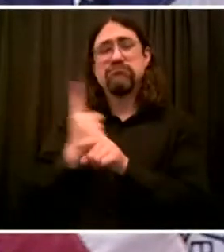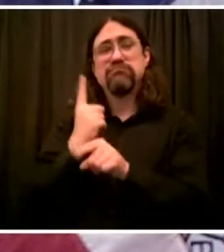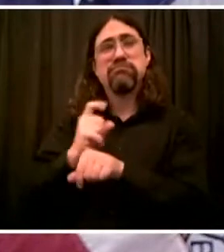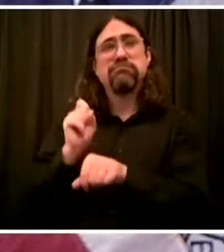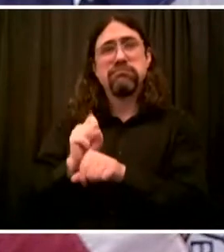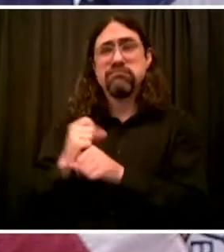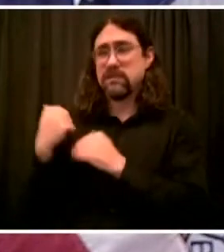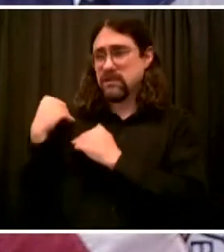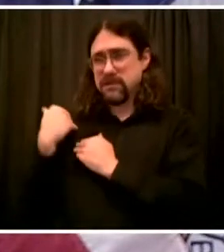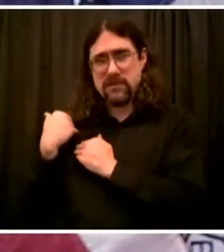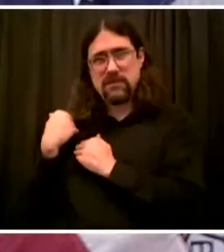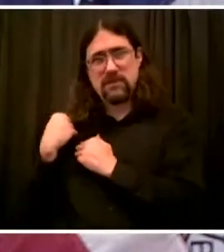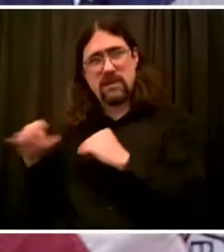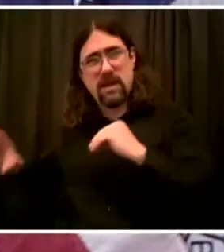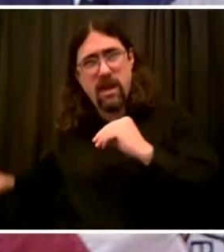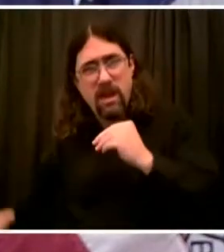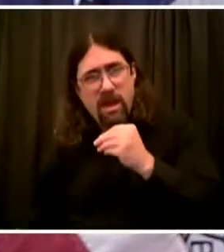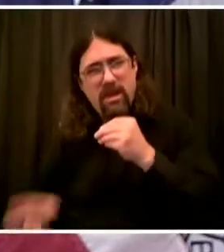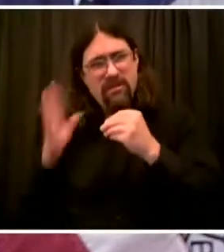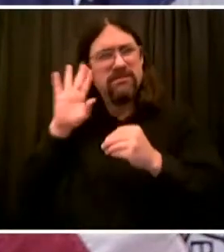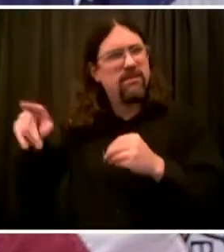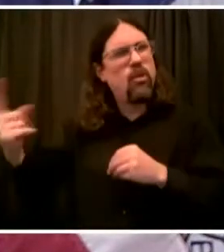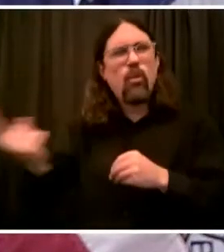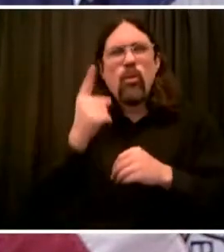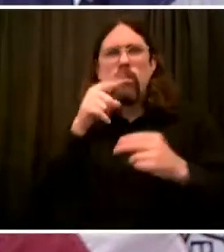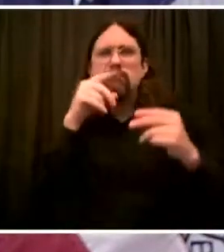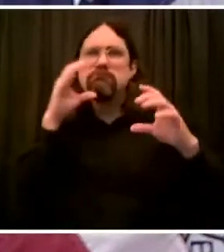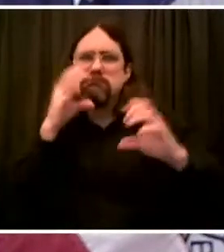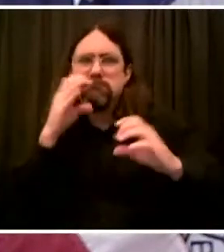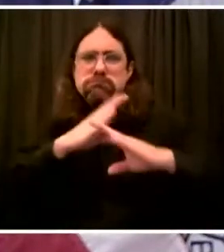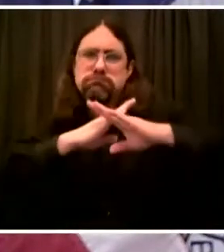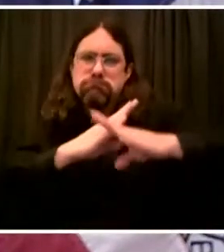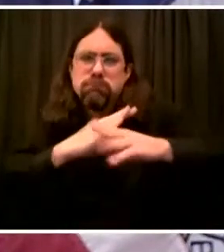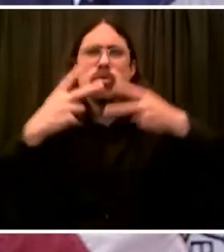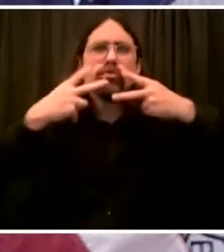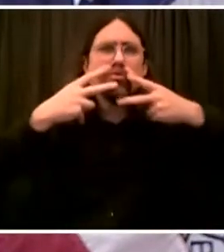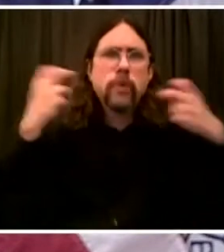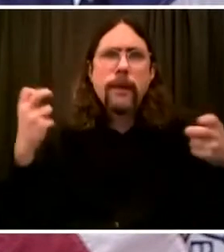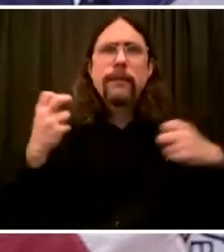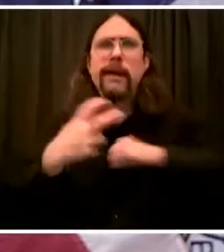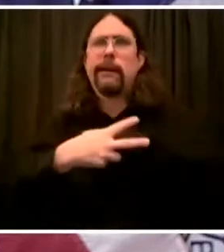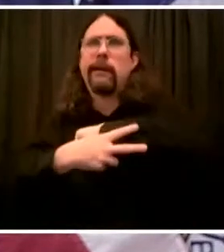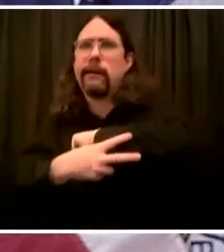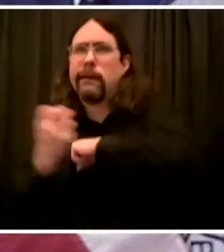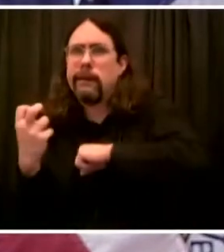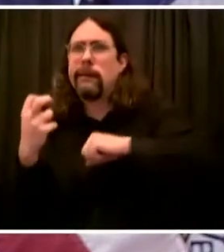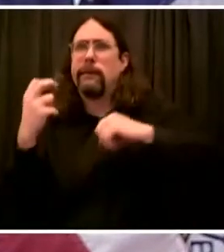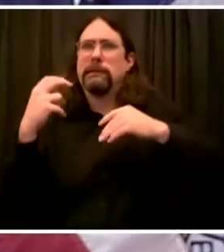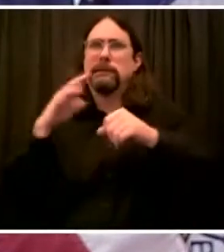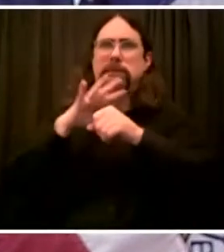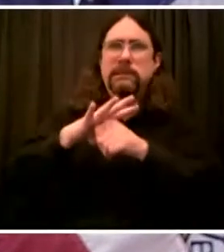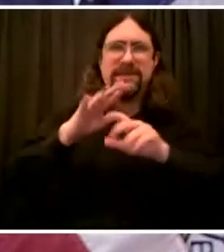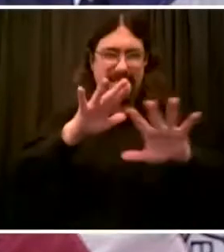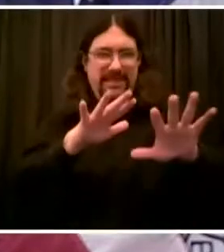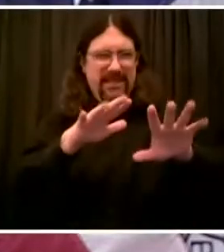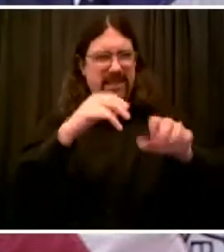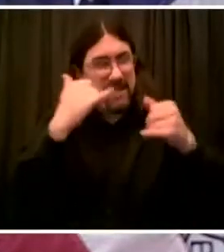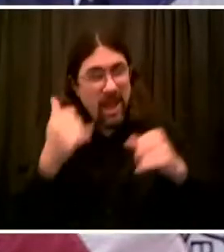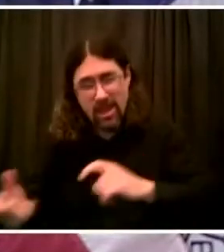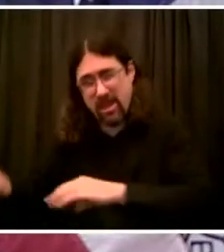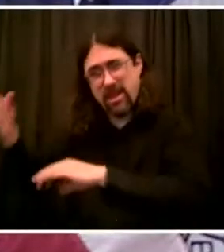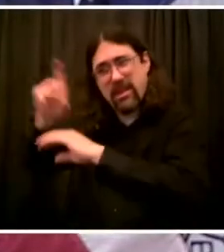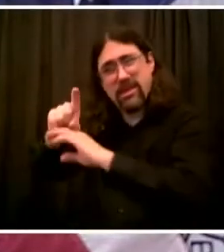assist people in a variety of ways. Every day is different from a police officer. We're asking them to do all that, but also figure out how to play the role we need them to